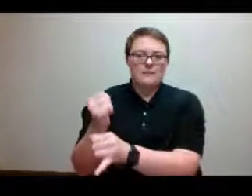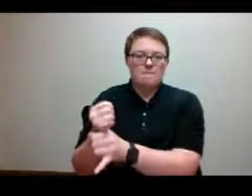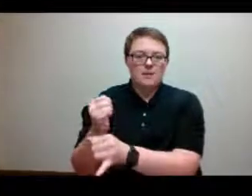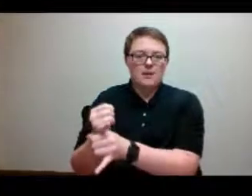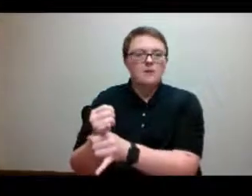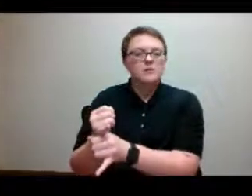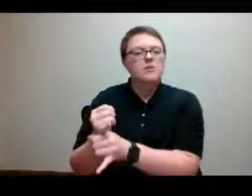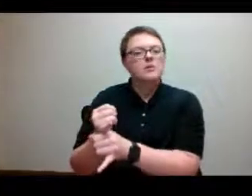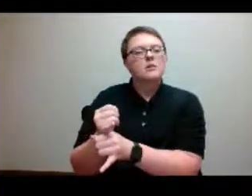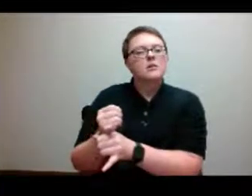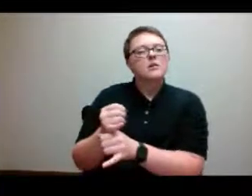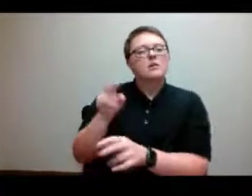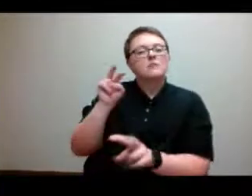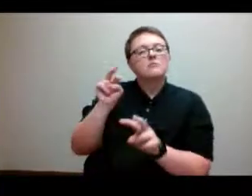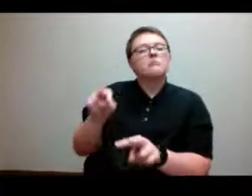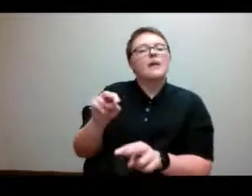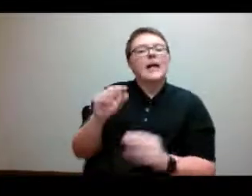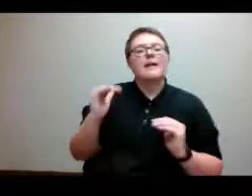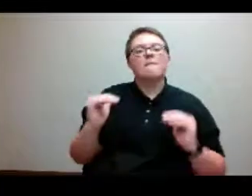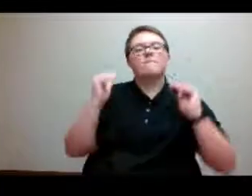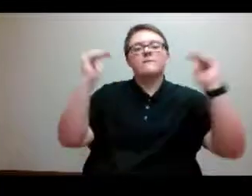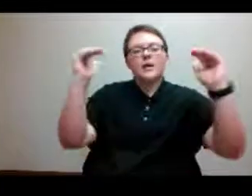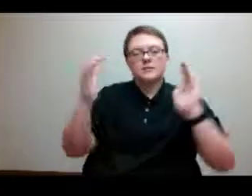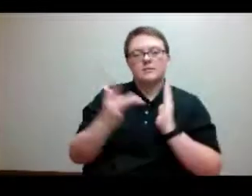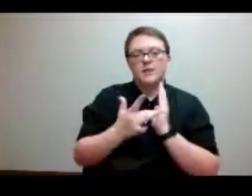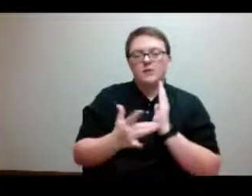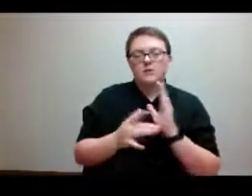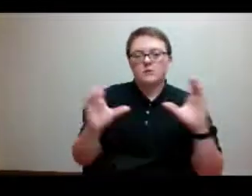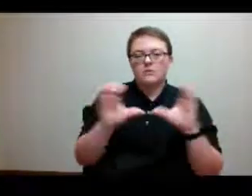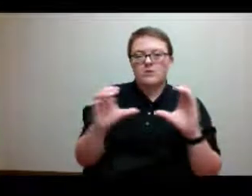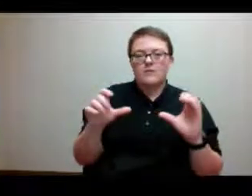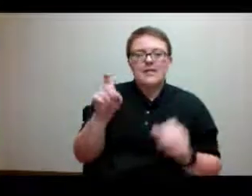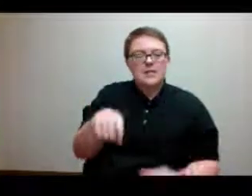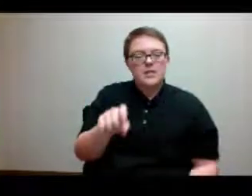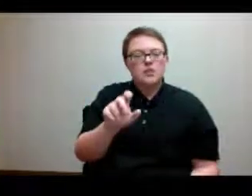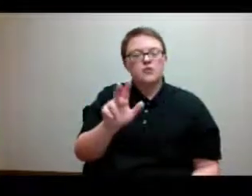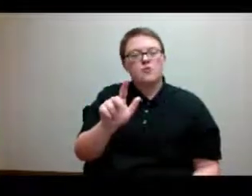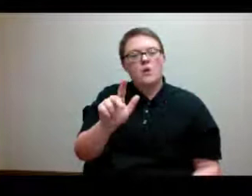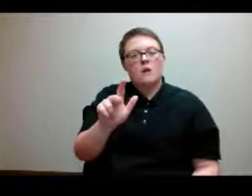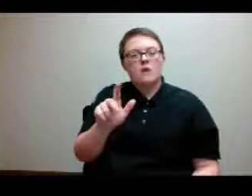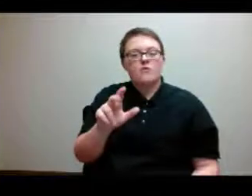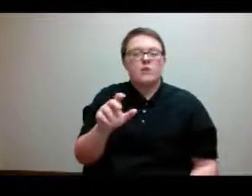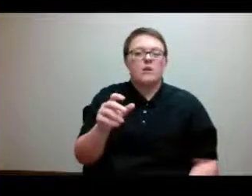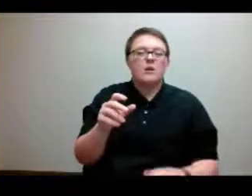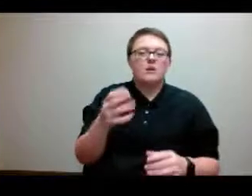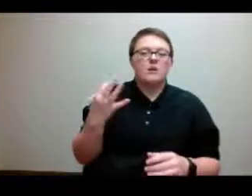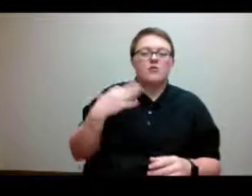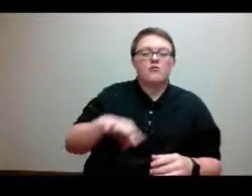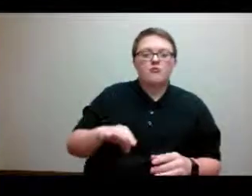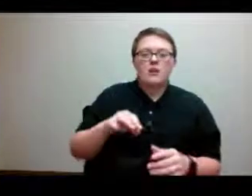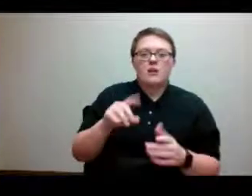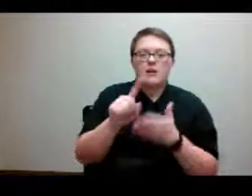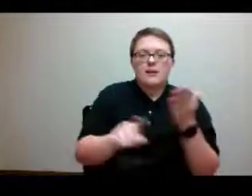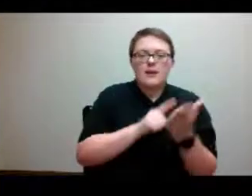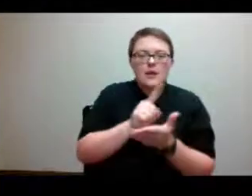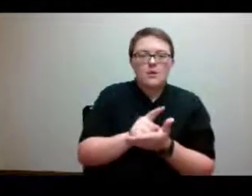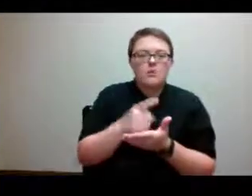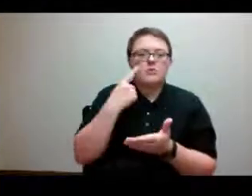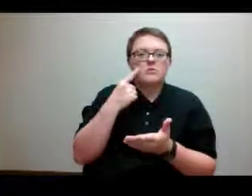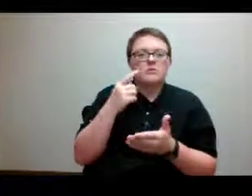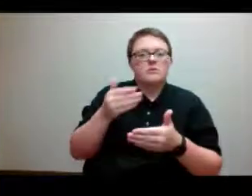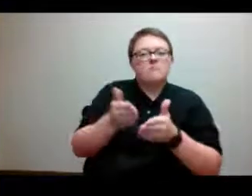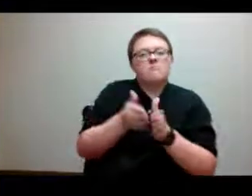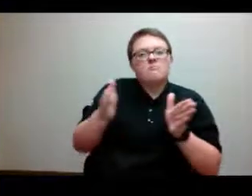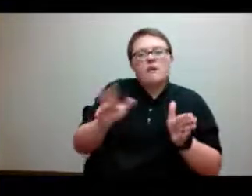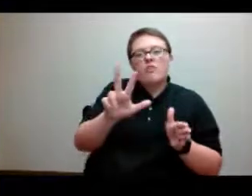an advanced technical certificate. It requires 23 credit hours that students take over 3 semesters. Now it's what's called a